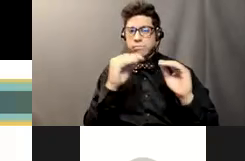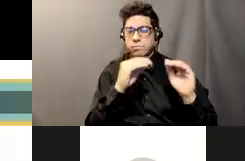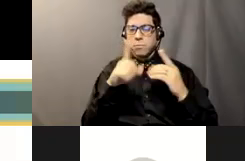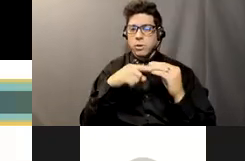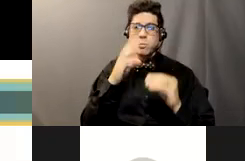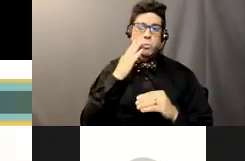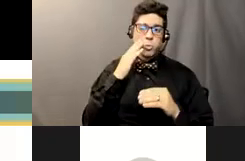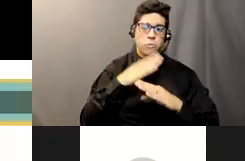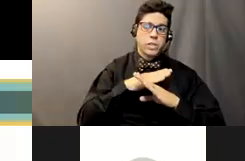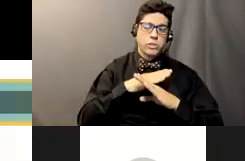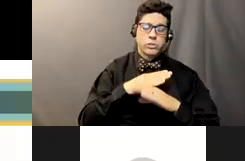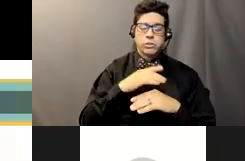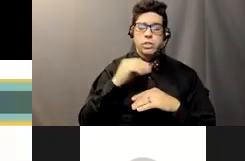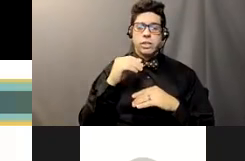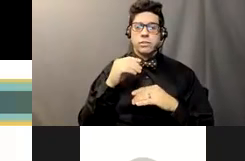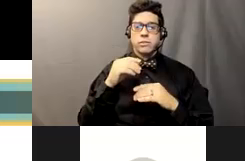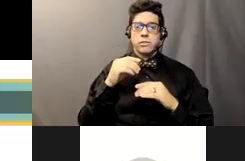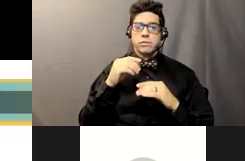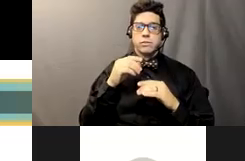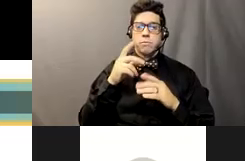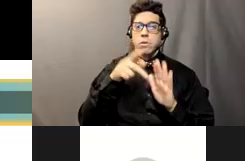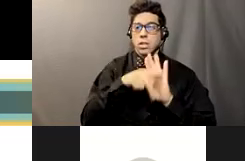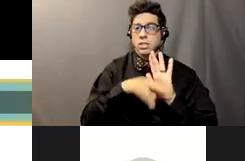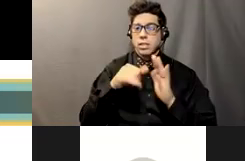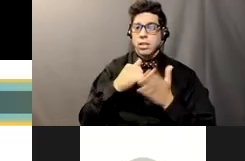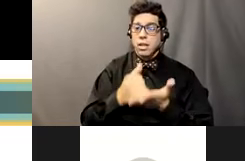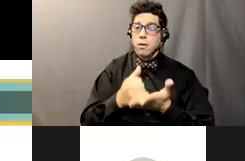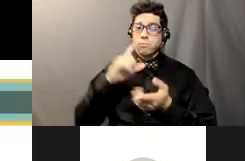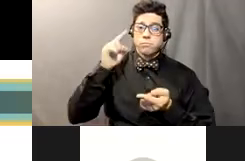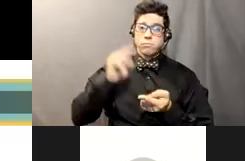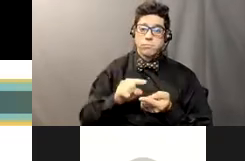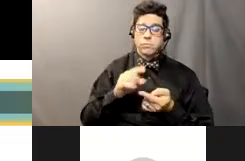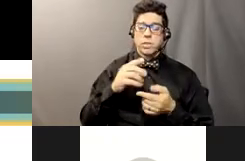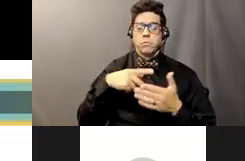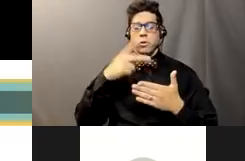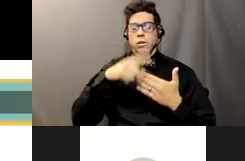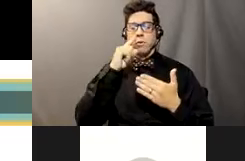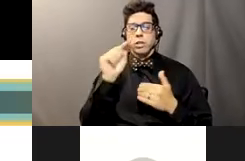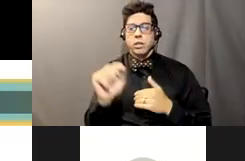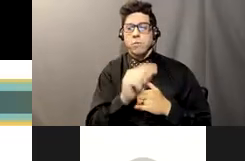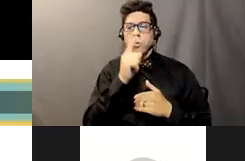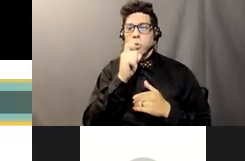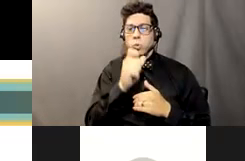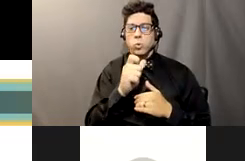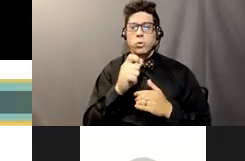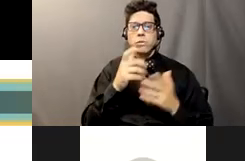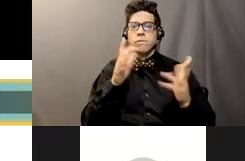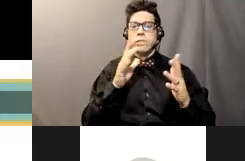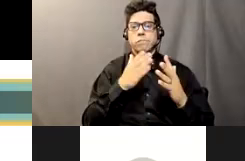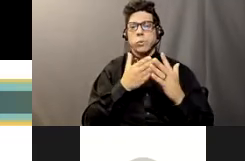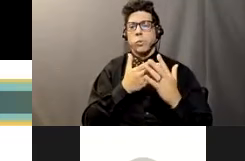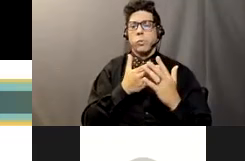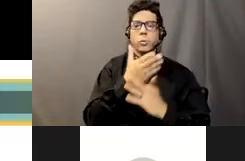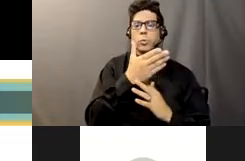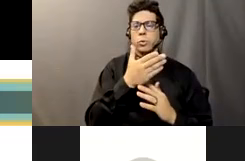policies and legislation that impact suicide prevention, and provide programs and resources for survivors of suicide loss and people at risk. We